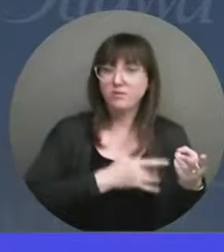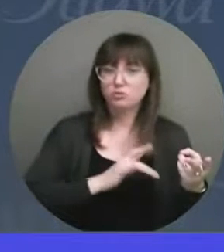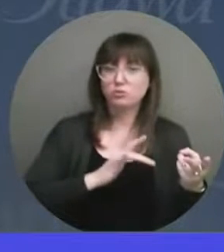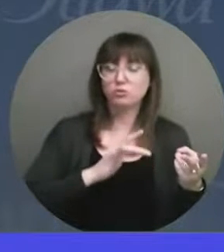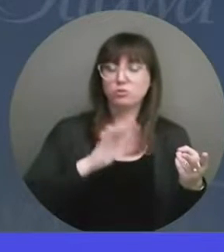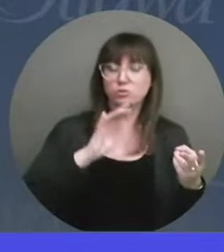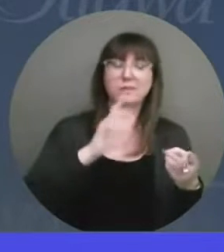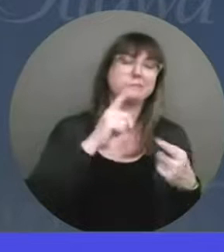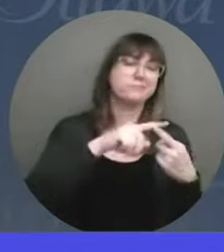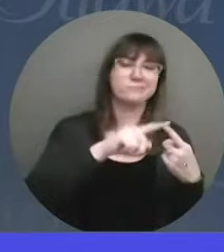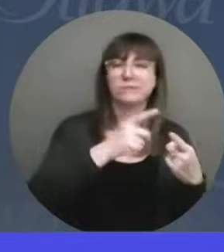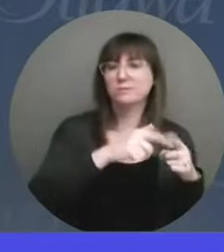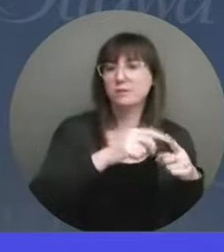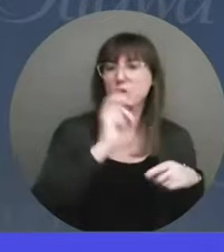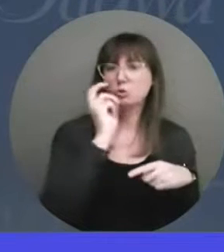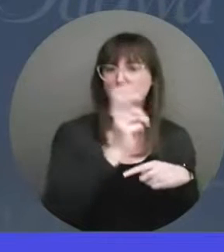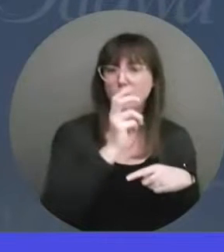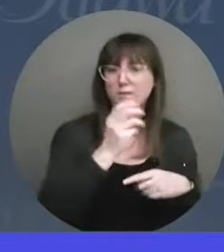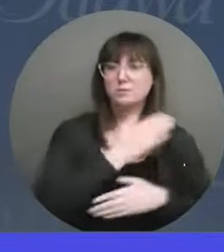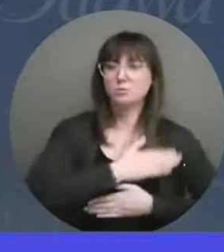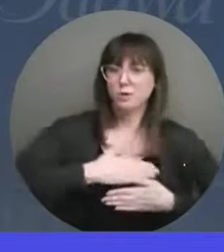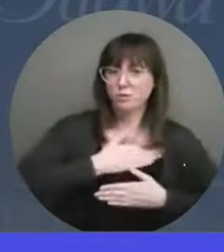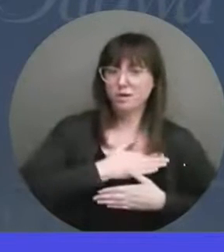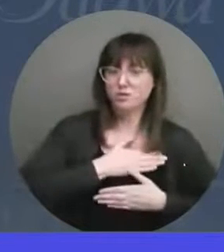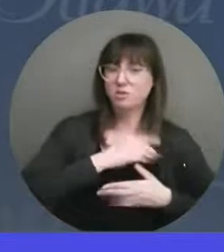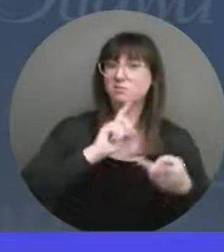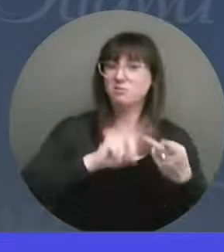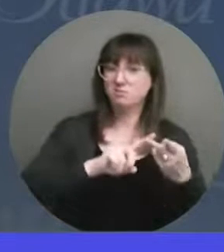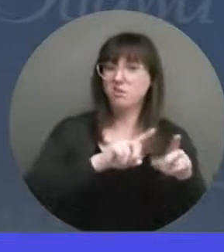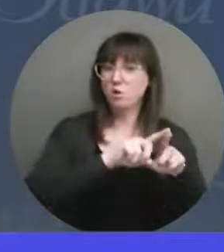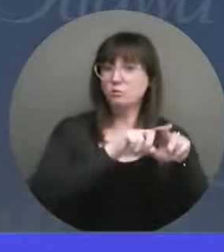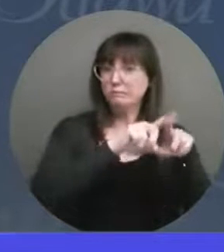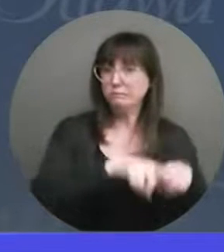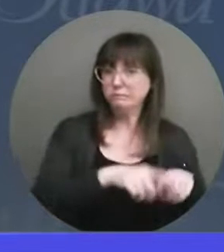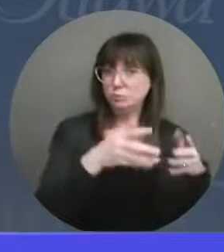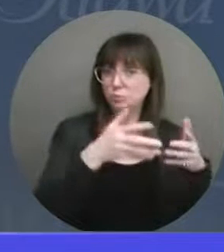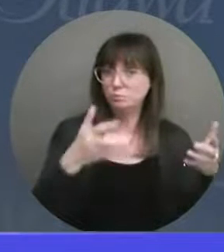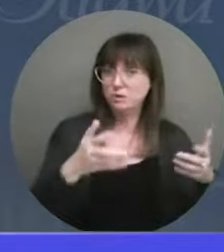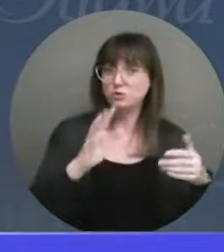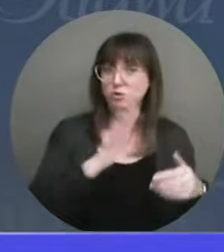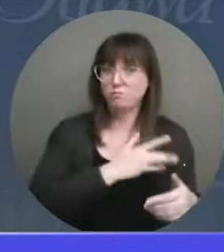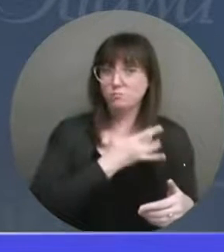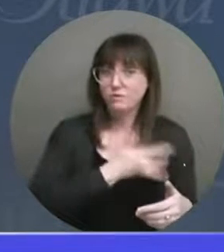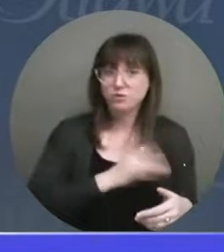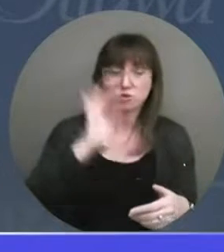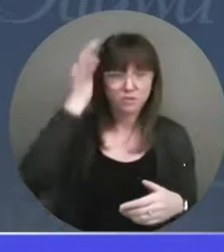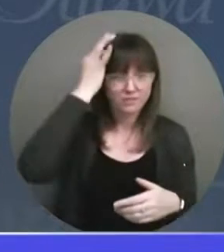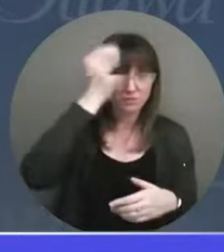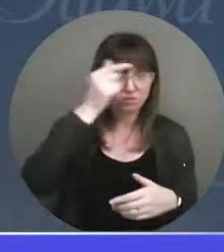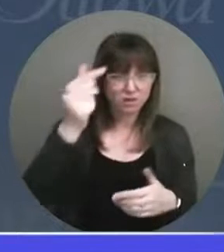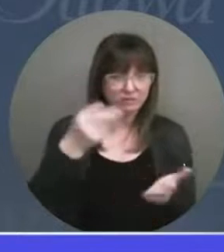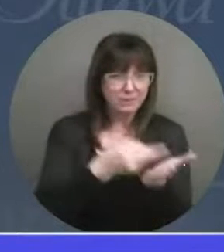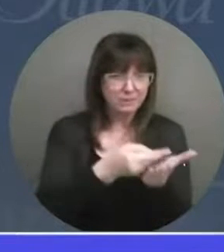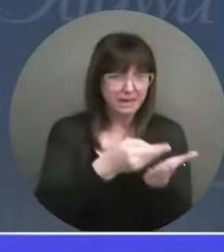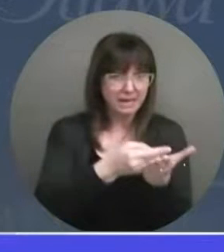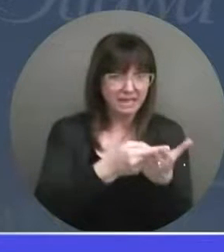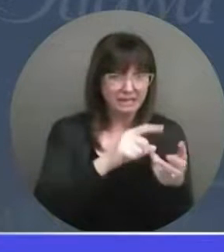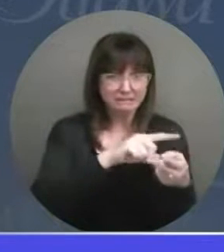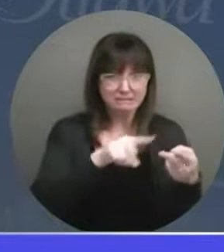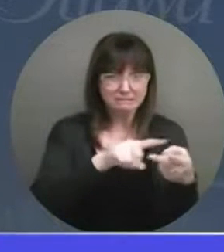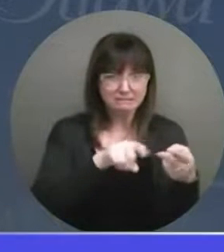things like that? And do you feel maybe a bit too reliant on the government coming through for additional funding?